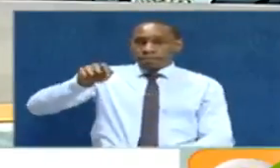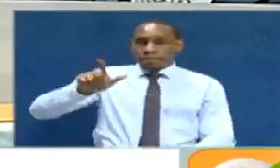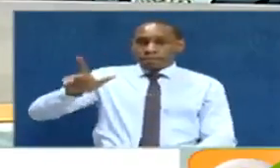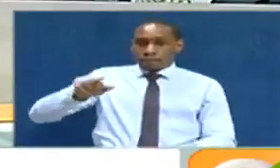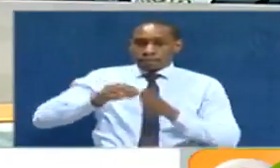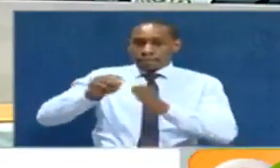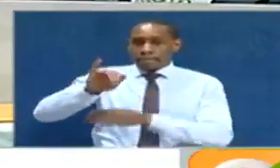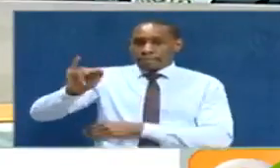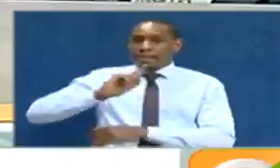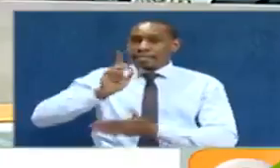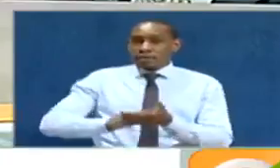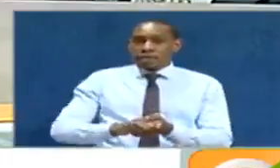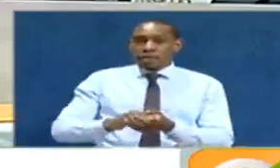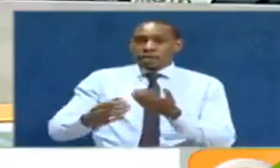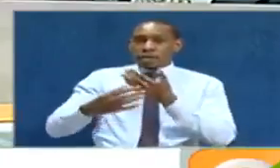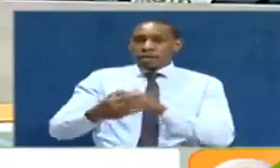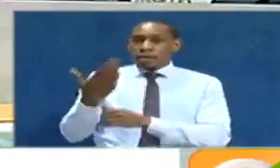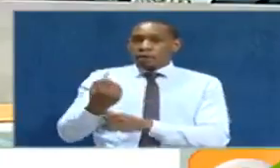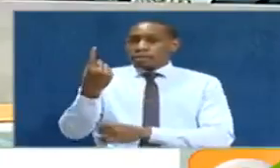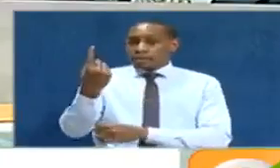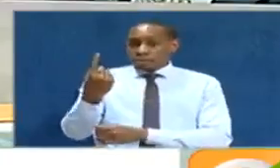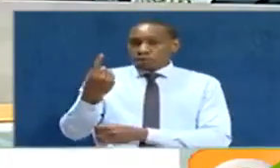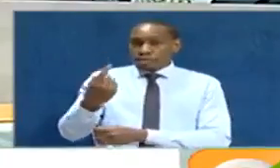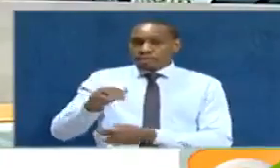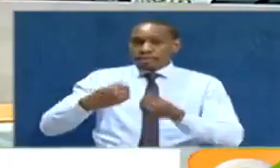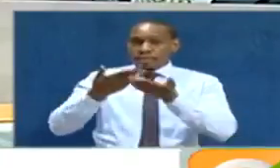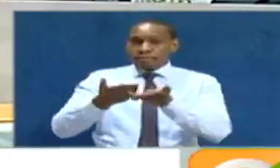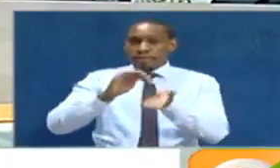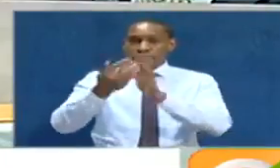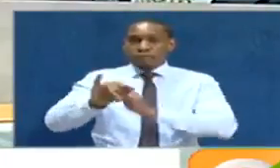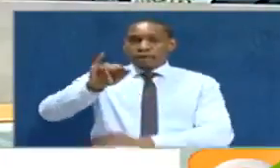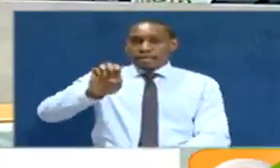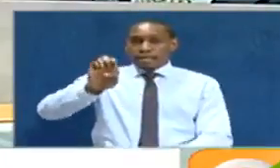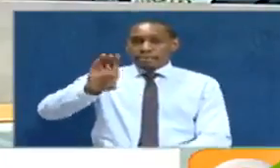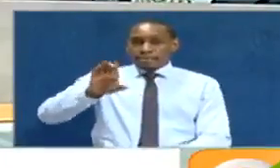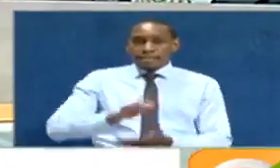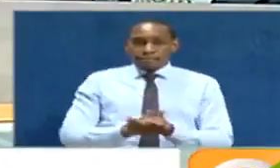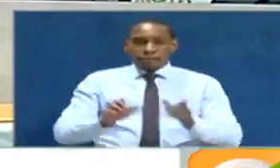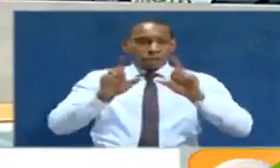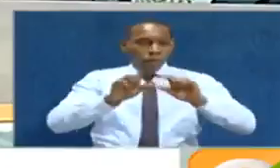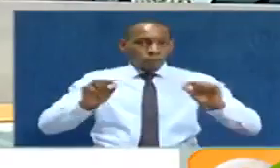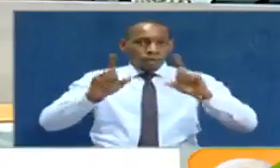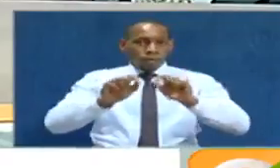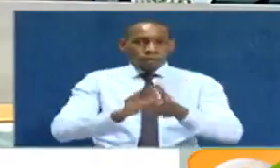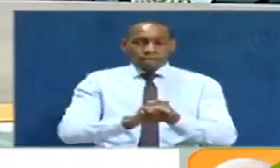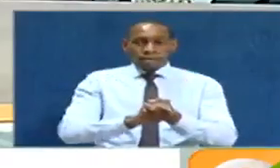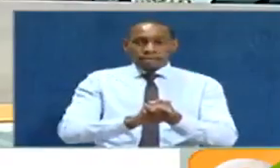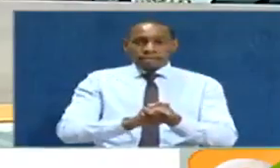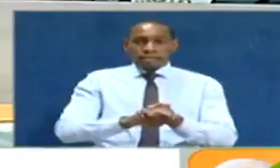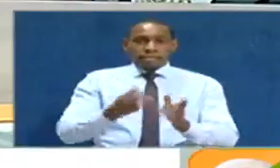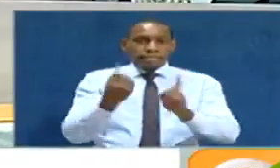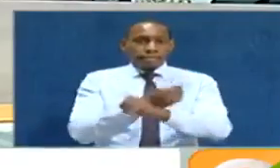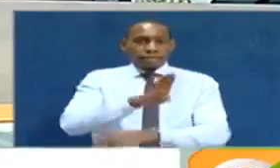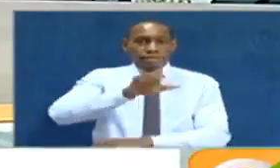referendum bill, says only one copy of the bill was given to the electoral agency, the IEBC. And allegations of emergence of competing